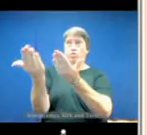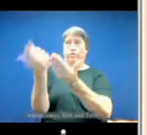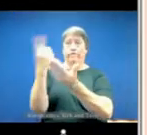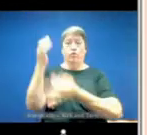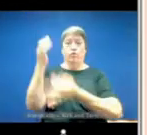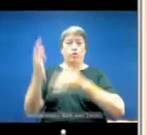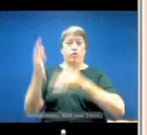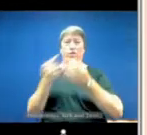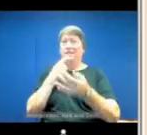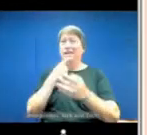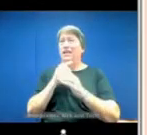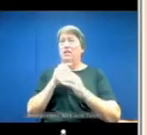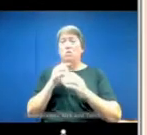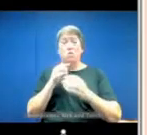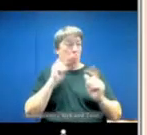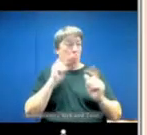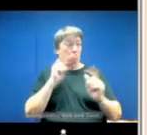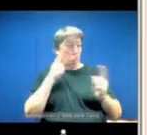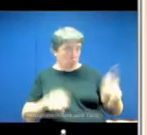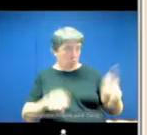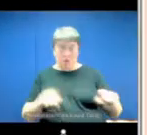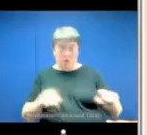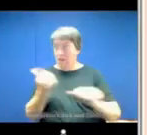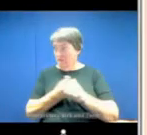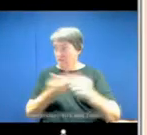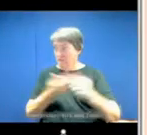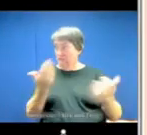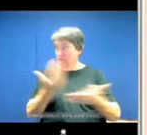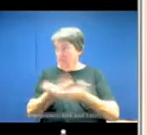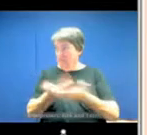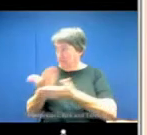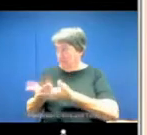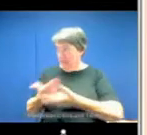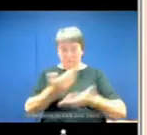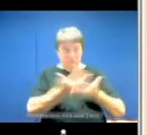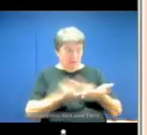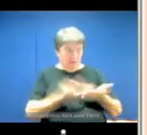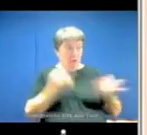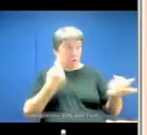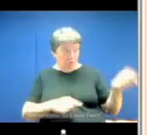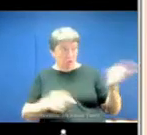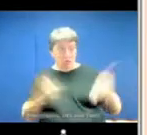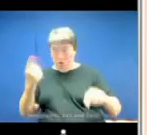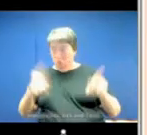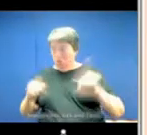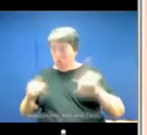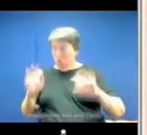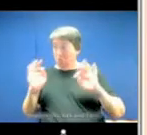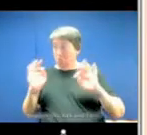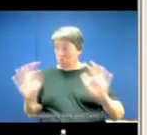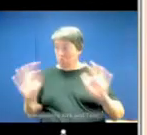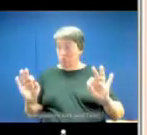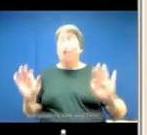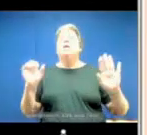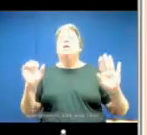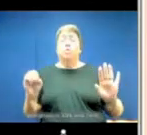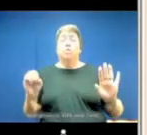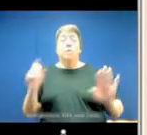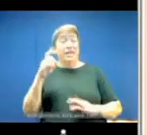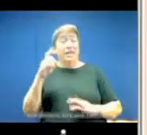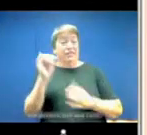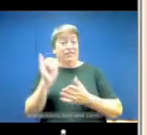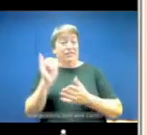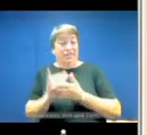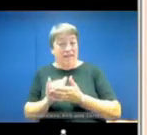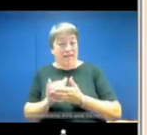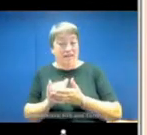in dispute, we agree on all of the facts, and given that we agree on all the facts, the law is in